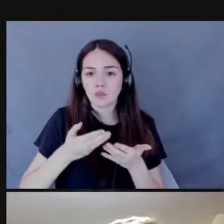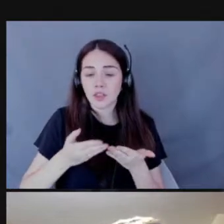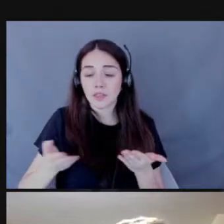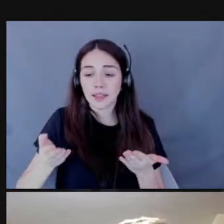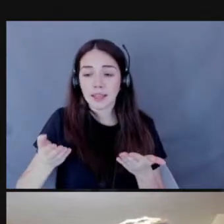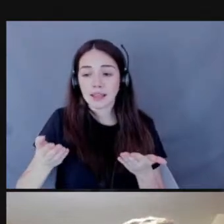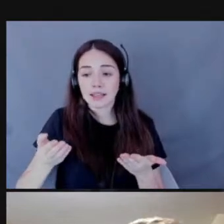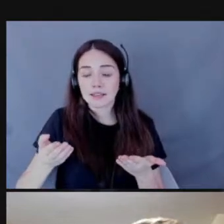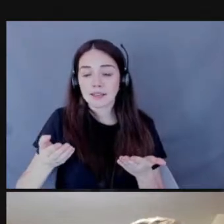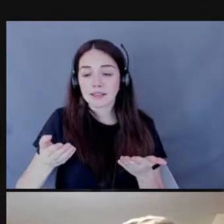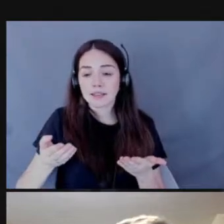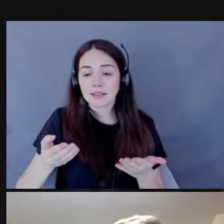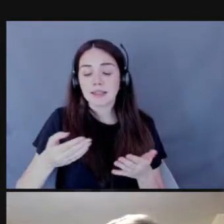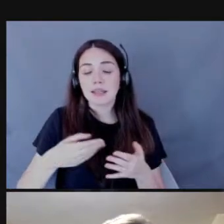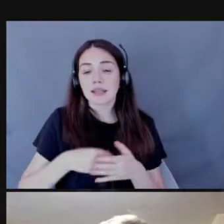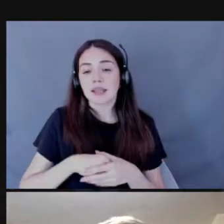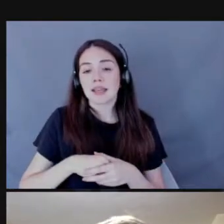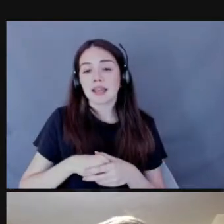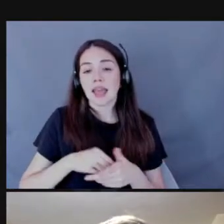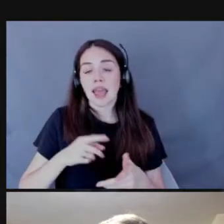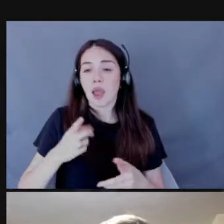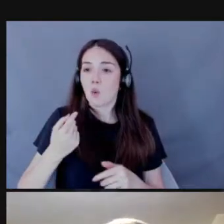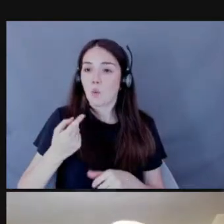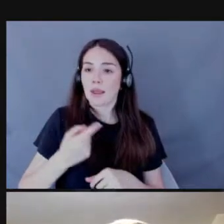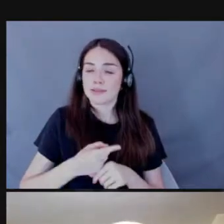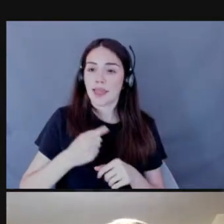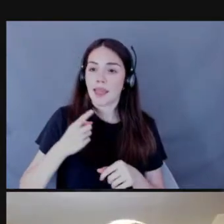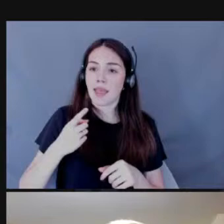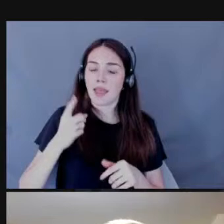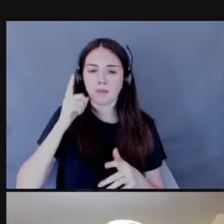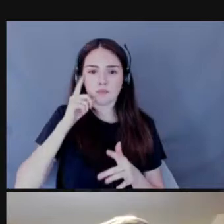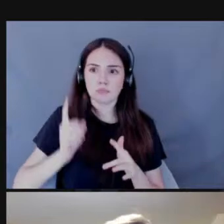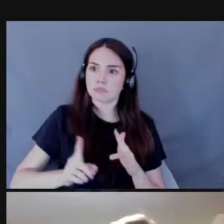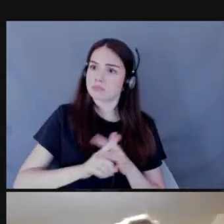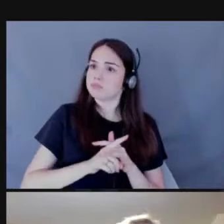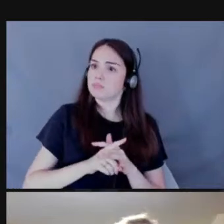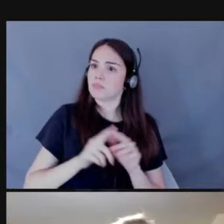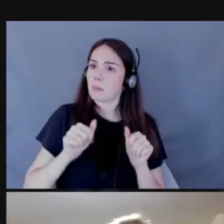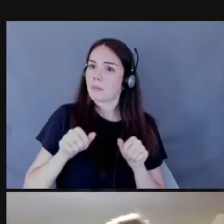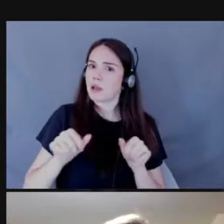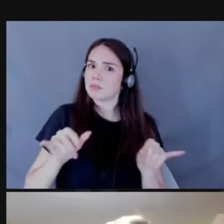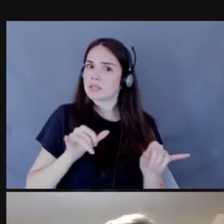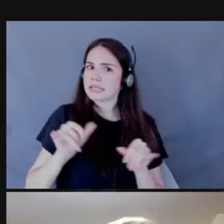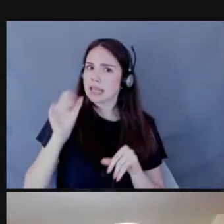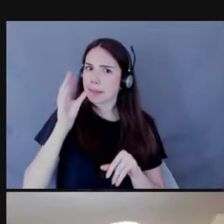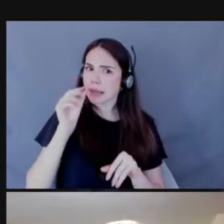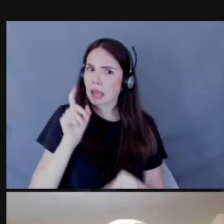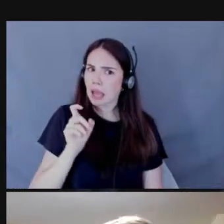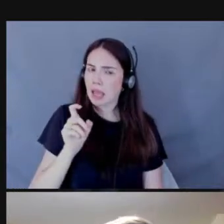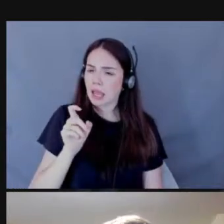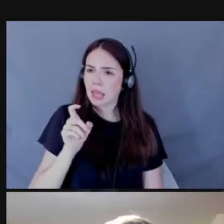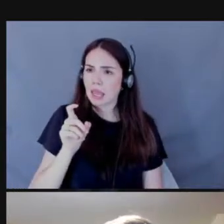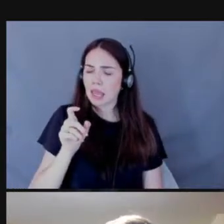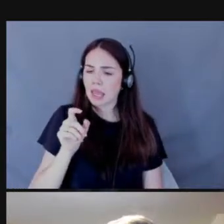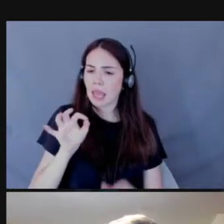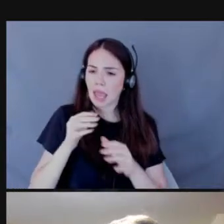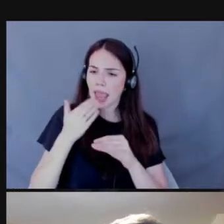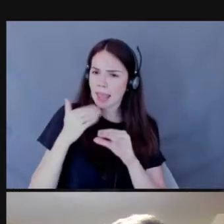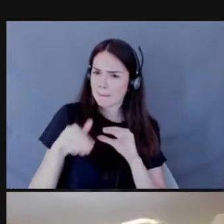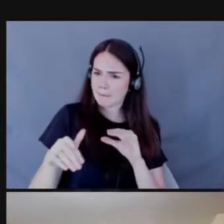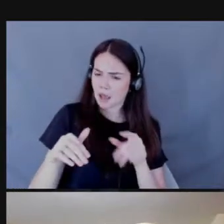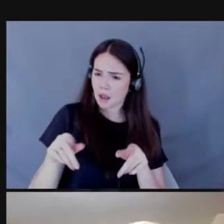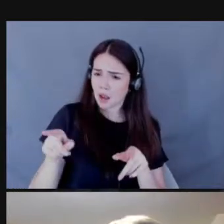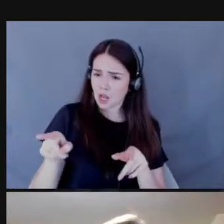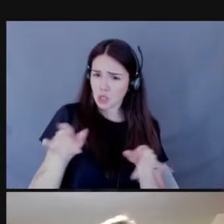behold, it hit me one day, could it possibly be the same guy? And so I wrote to him and I said, are you the